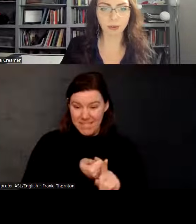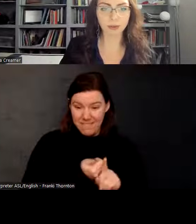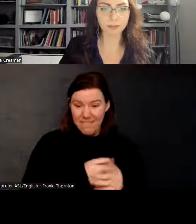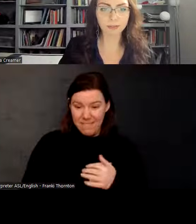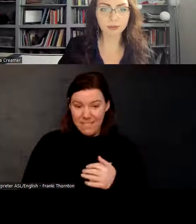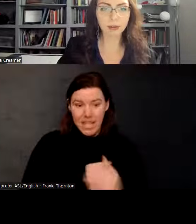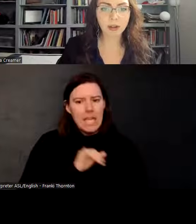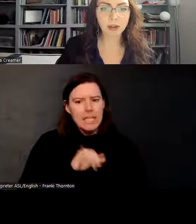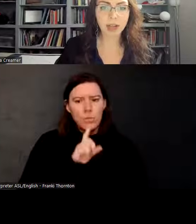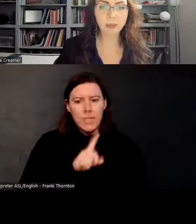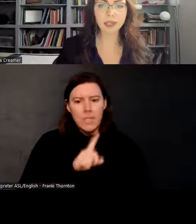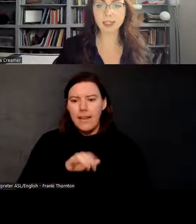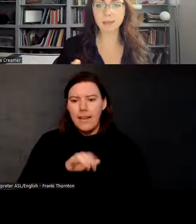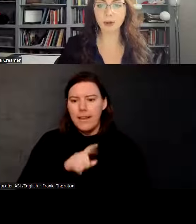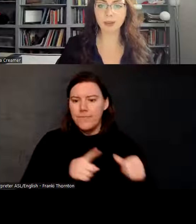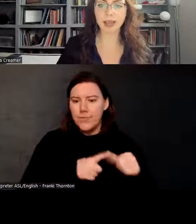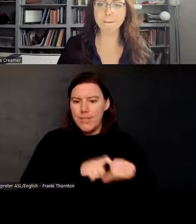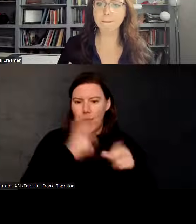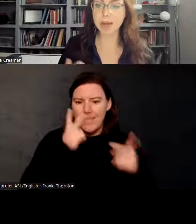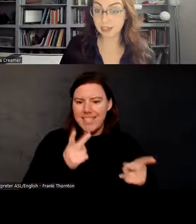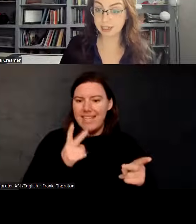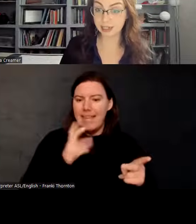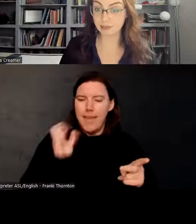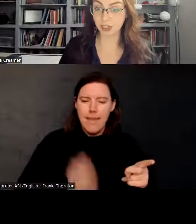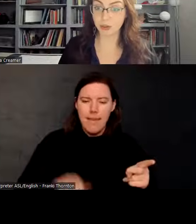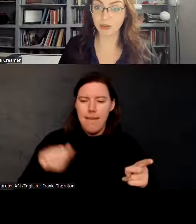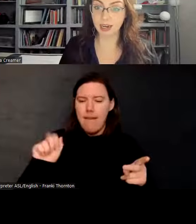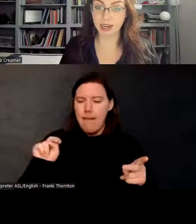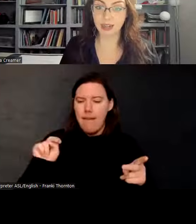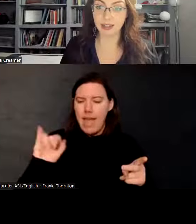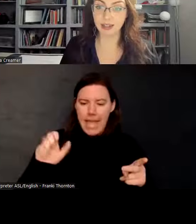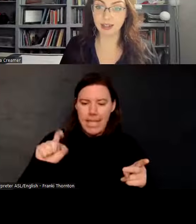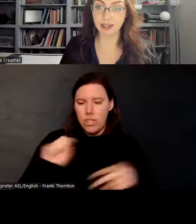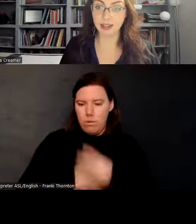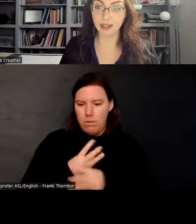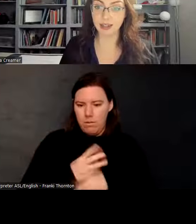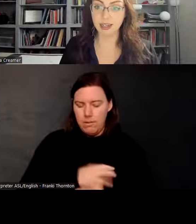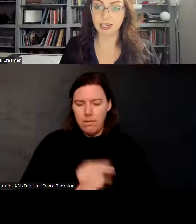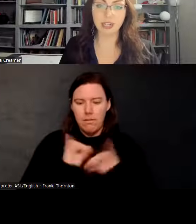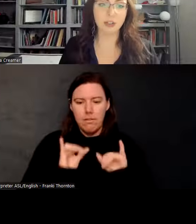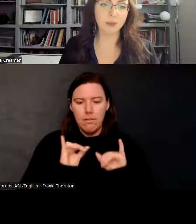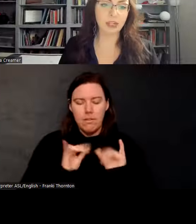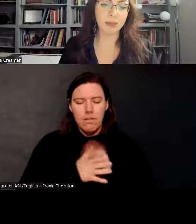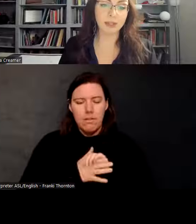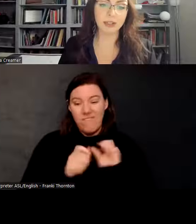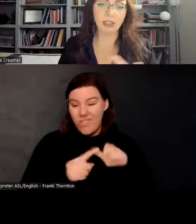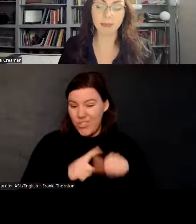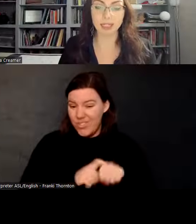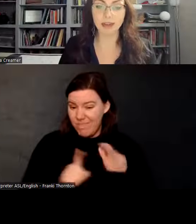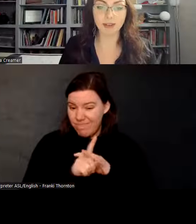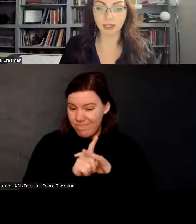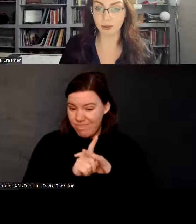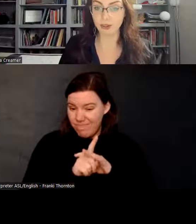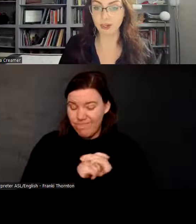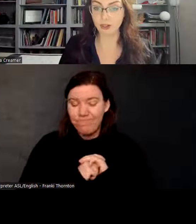ancient world. Now that we can explore what that meant to the individual and the extent to which imperial